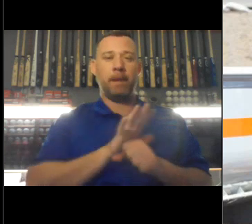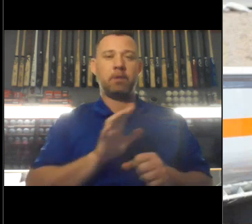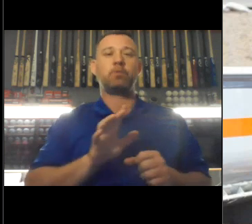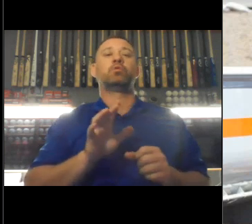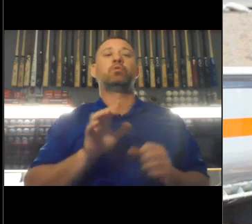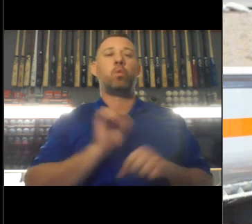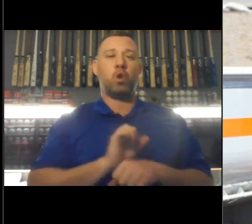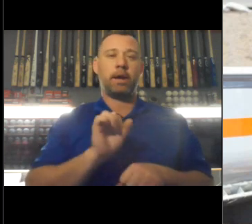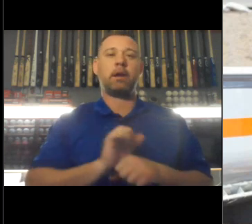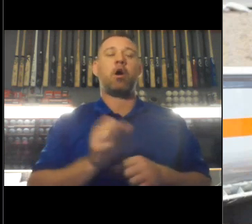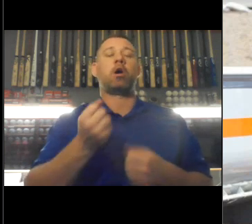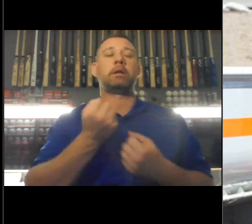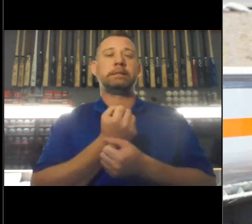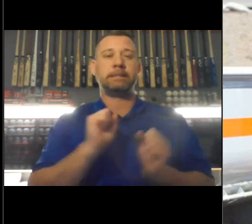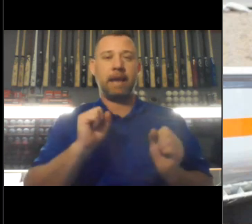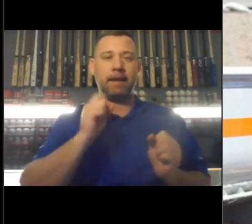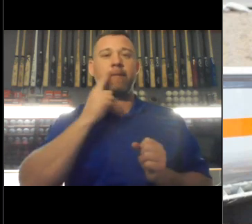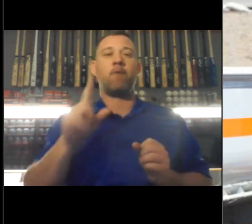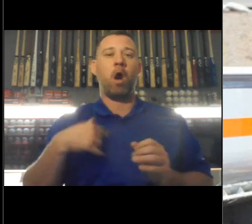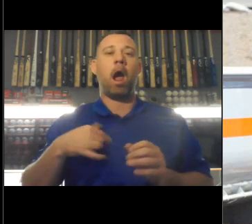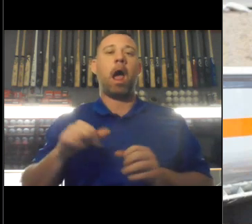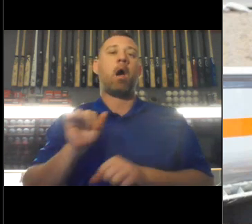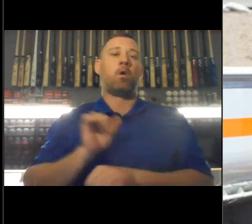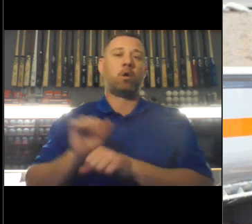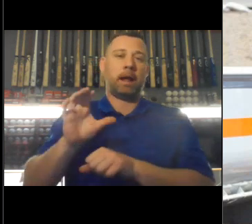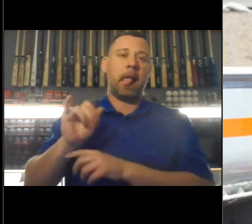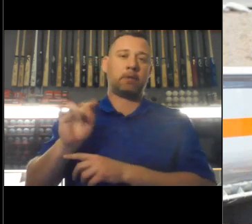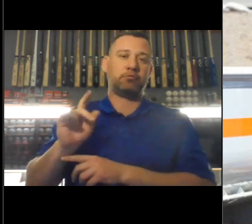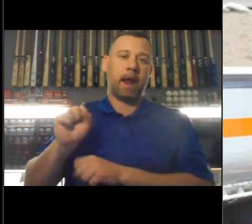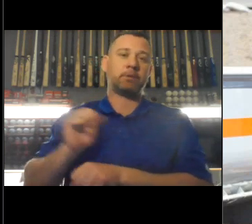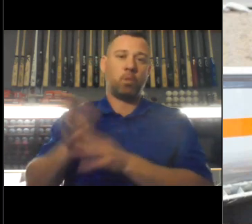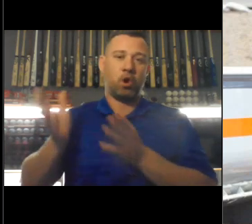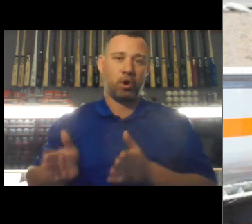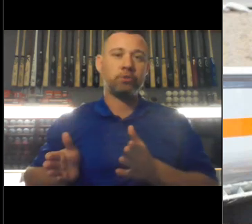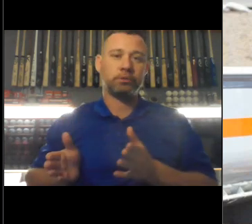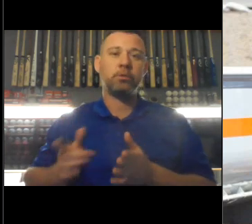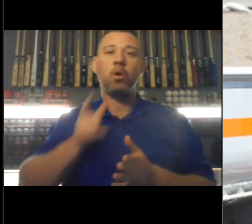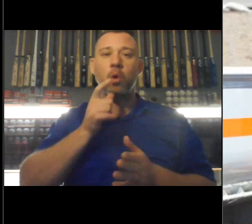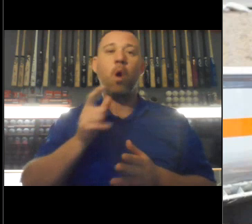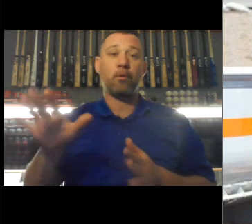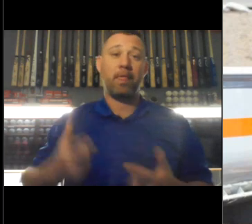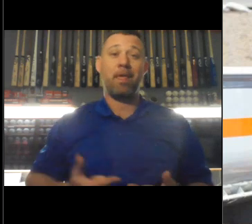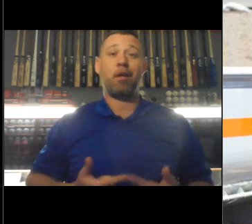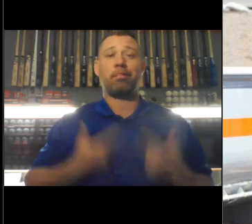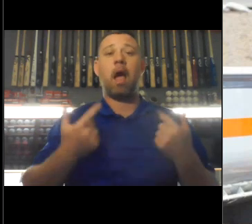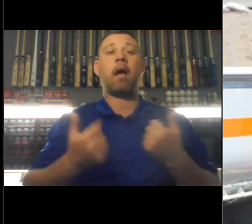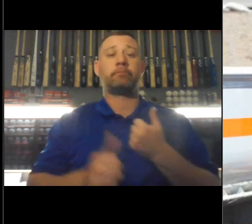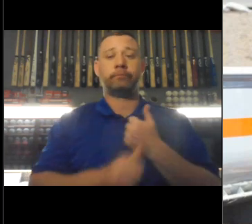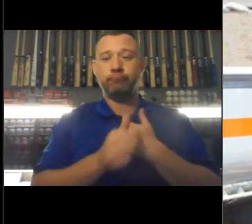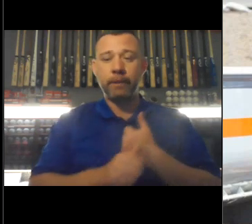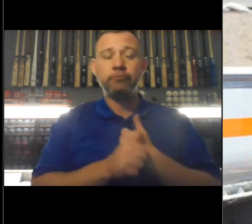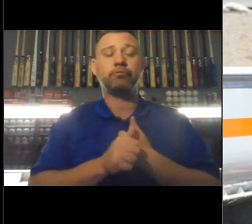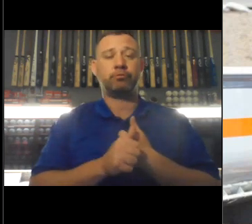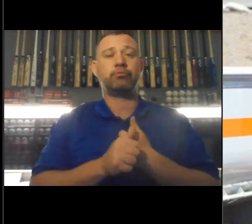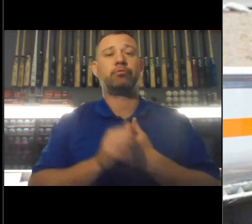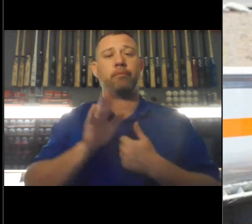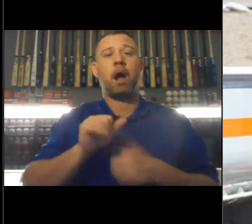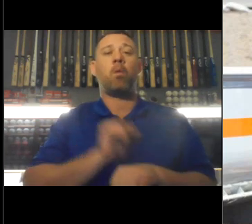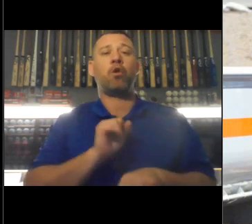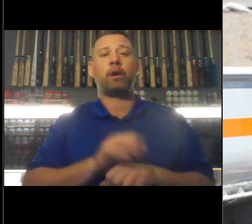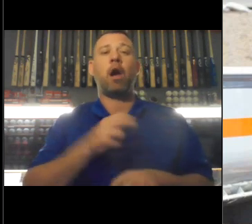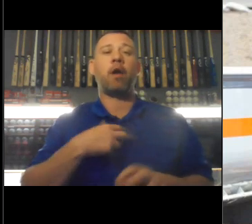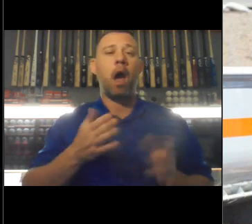on safety for those Caltrans workers, those people who are putting their lives in danger by working on